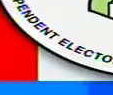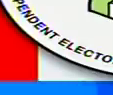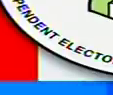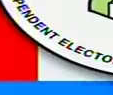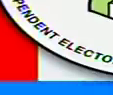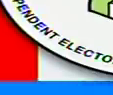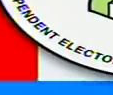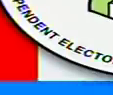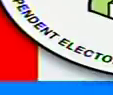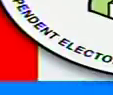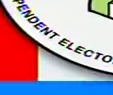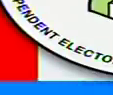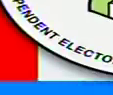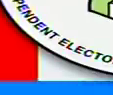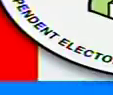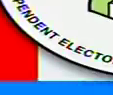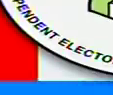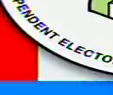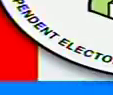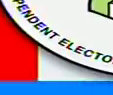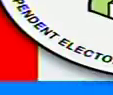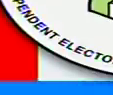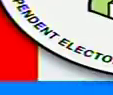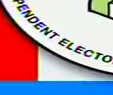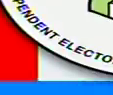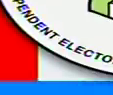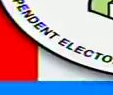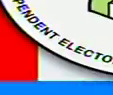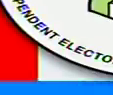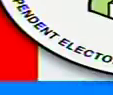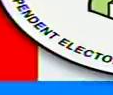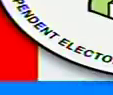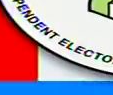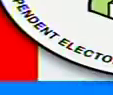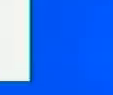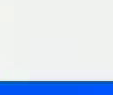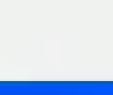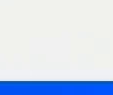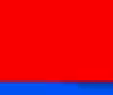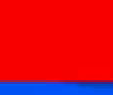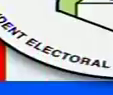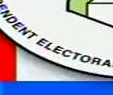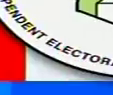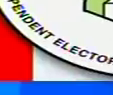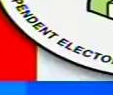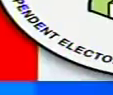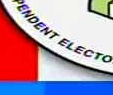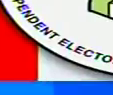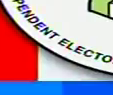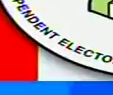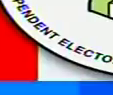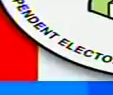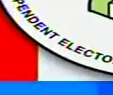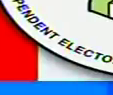IEBC challenged the ruling before the Court of Appeal, insisting that it has a mandate to audit, approve,